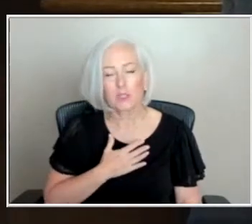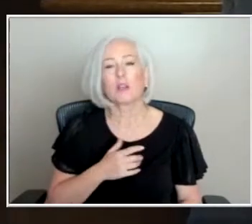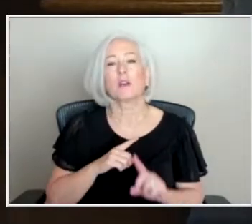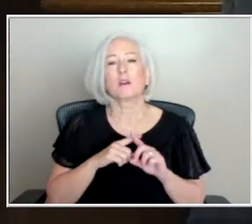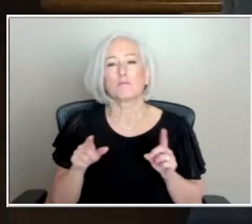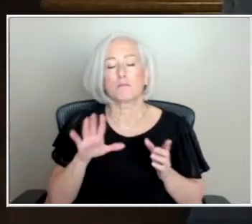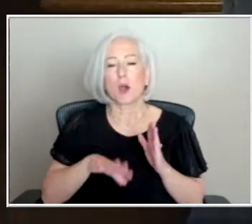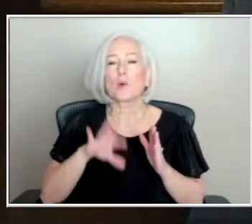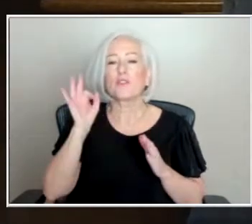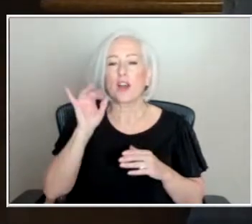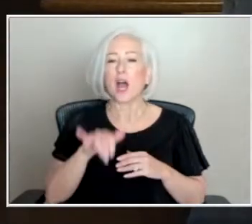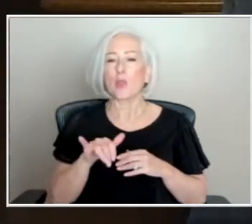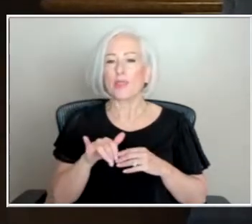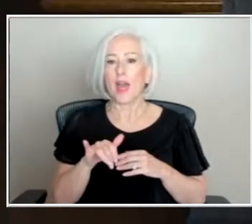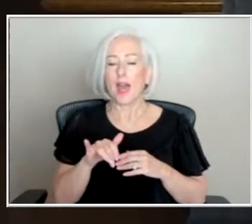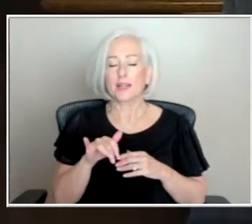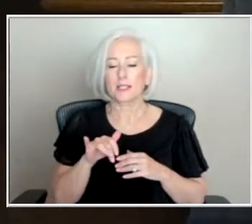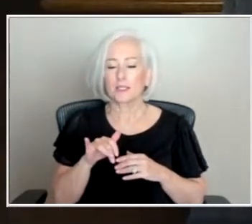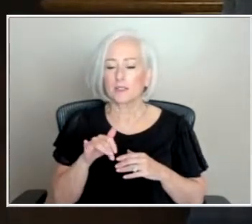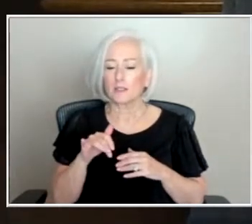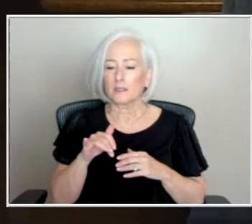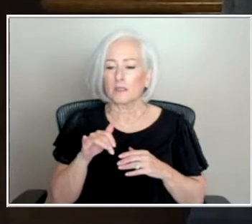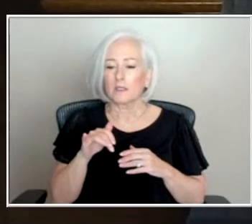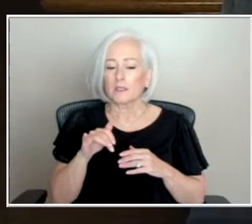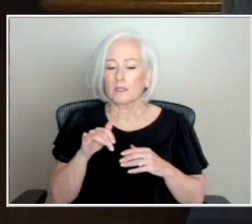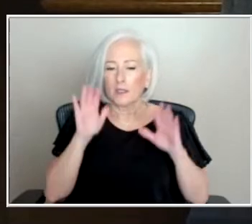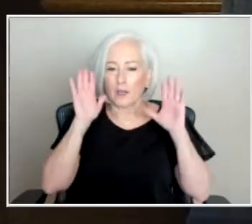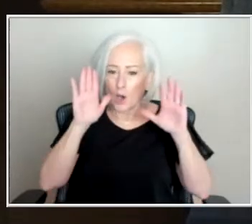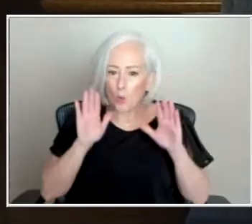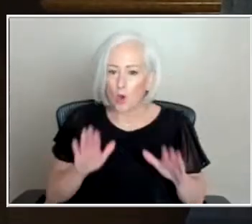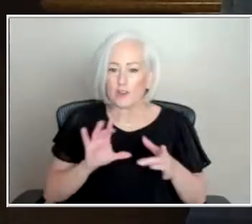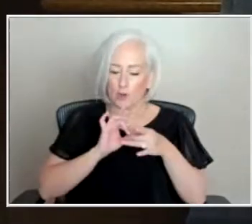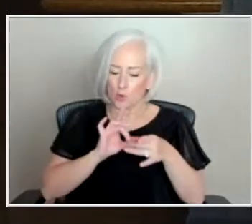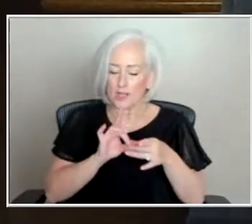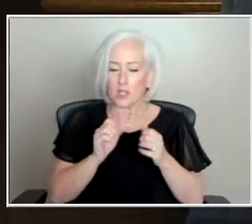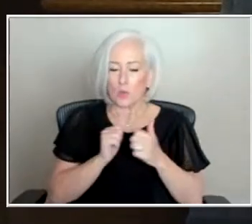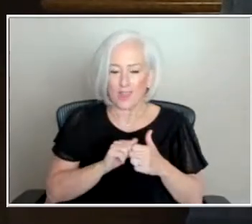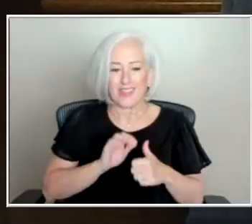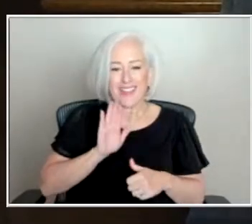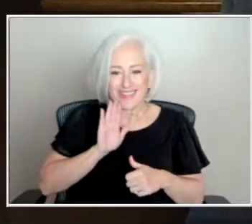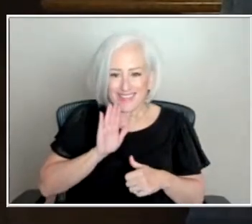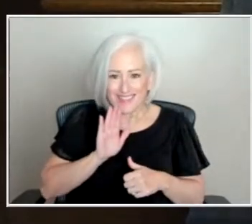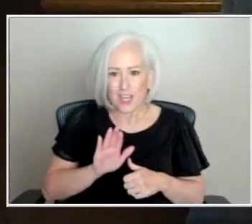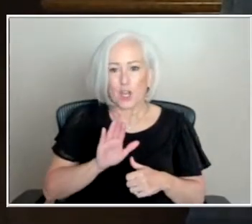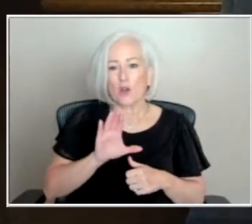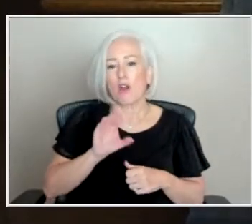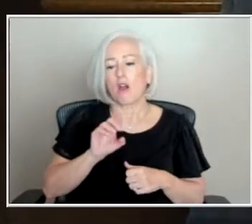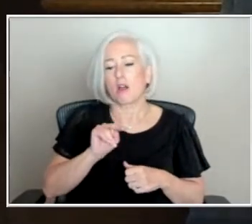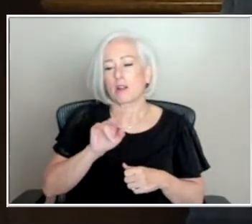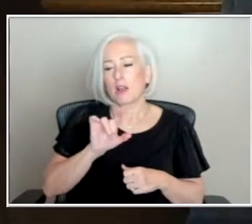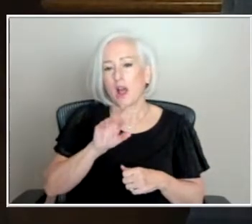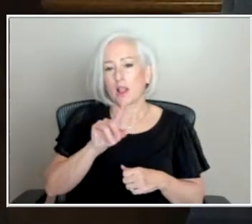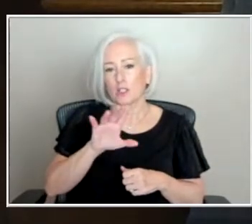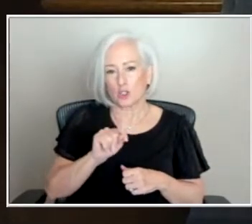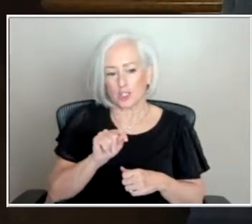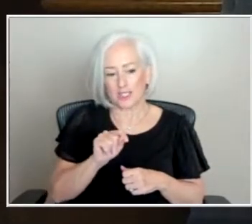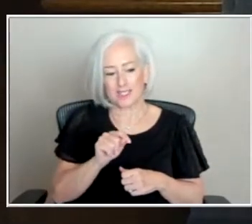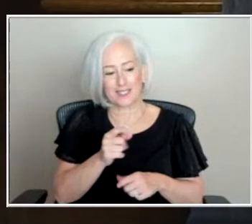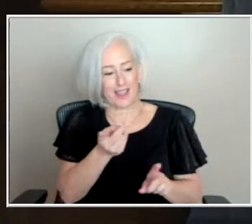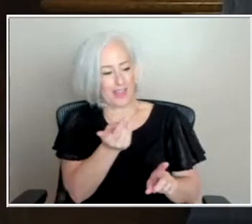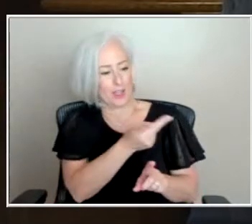found a wonderful relationship with the oncologist there, as well as Dr. Baranda, because they knew each other. They